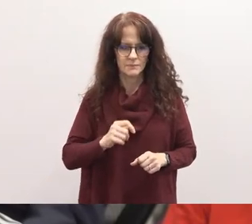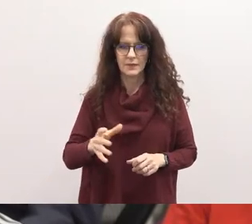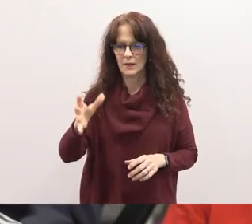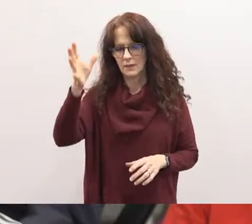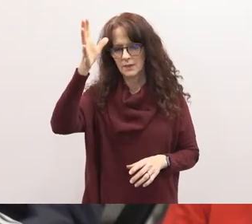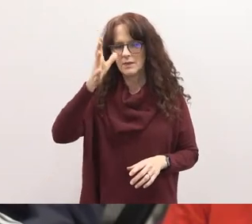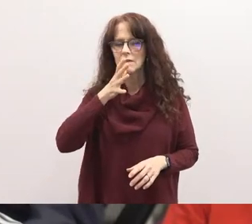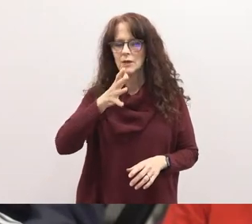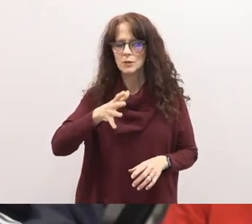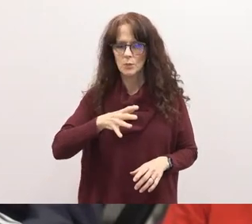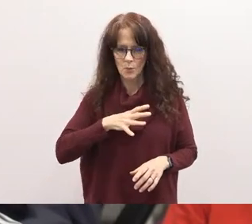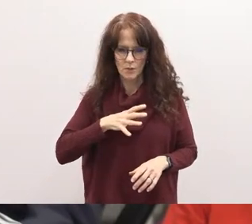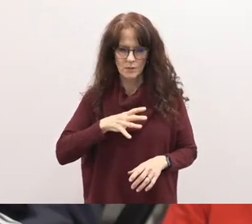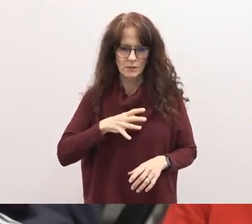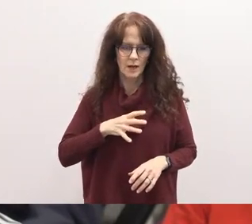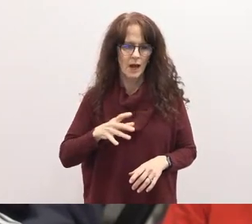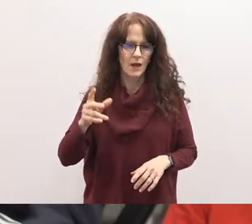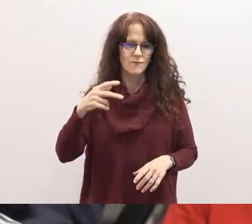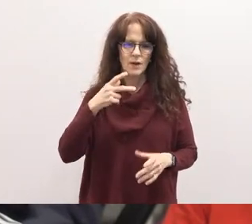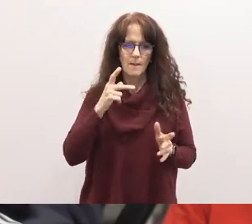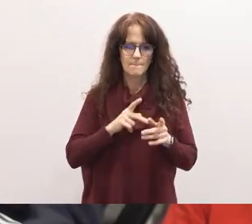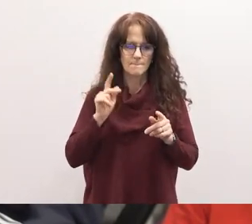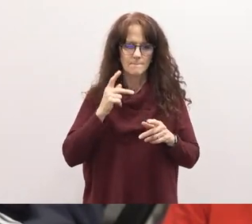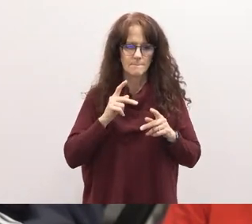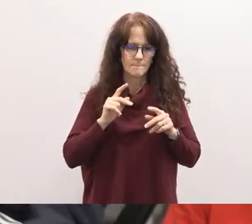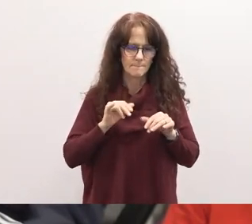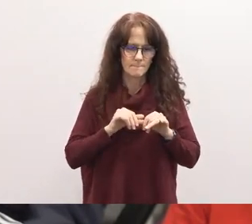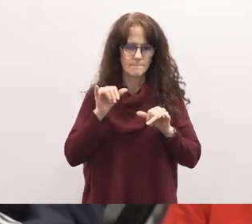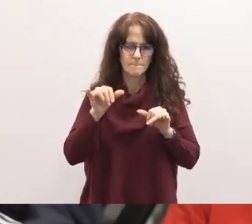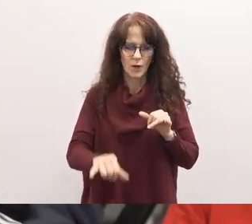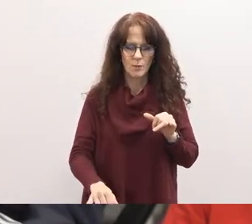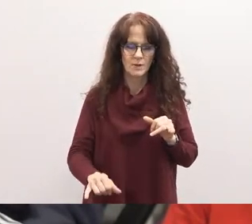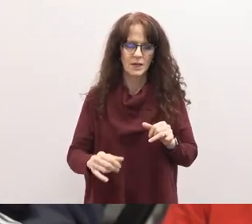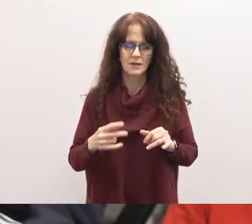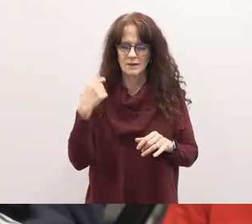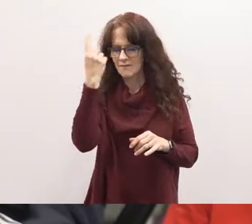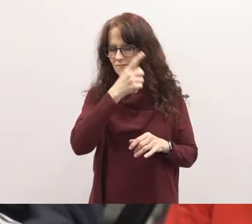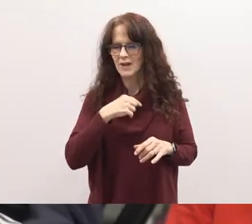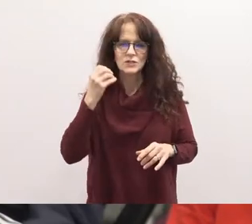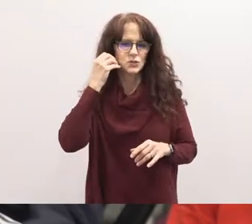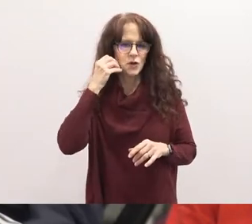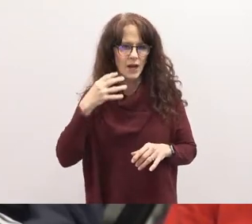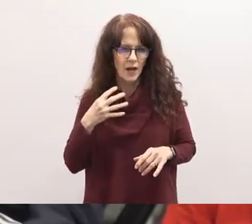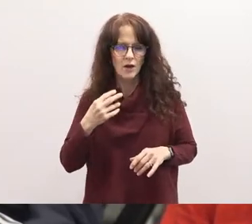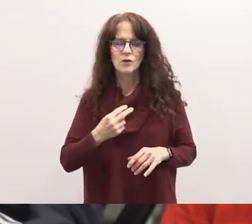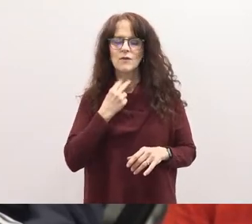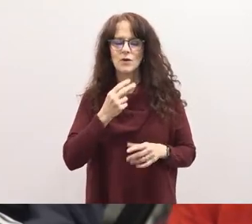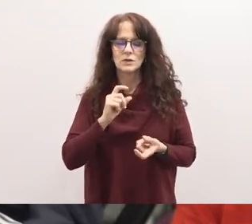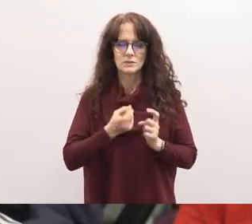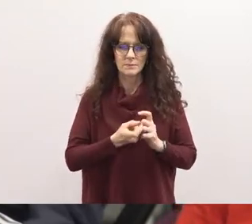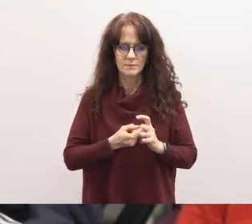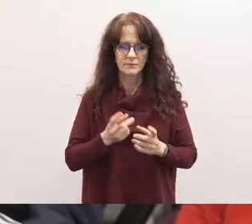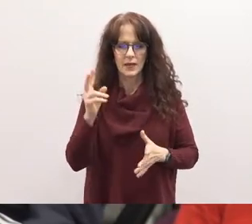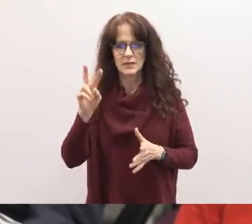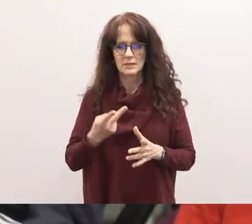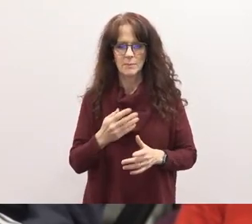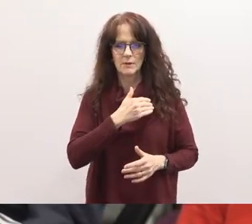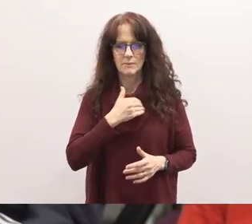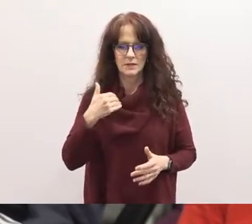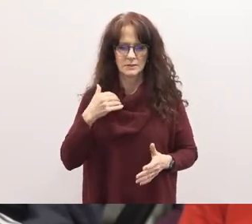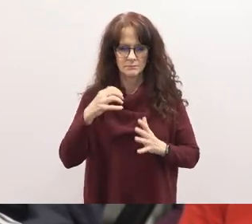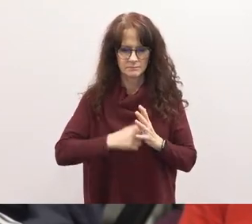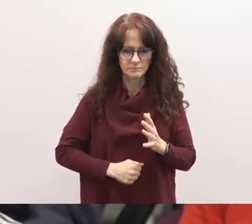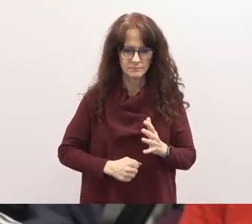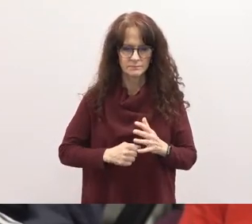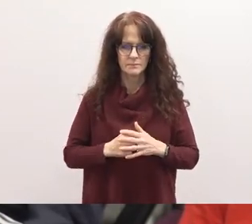who permanently have deep voices and facial hair from testosterone. Many even went further to get double mastectomies. These